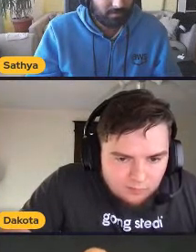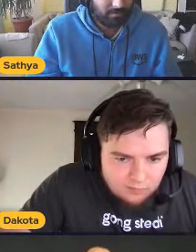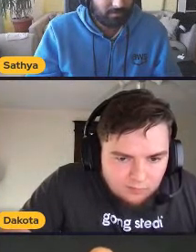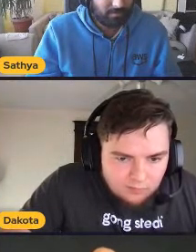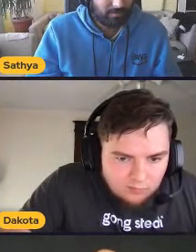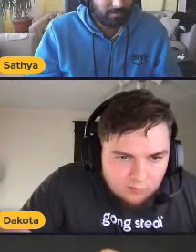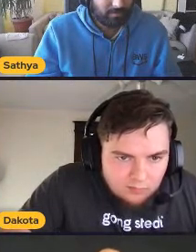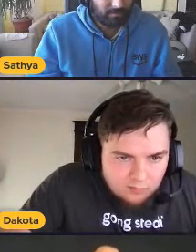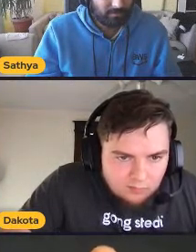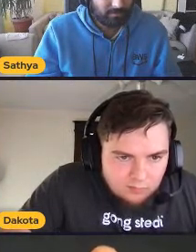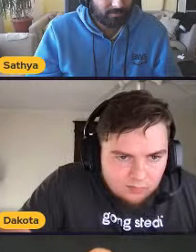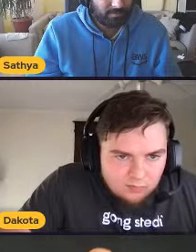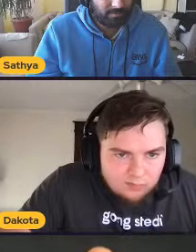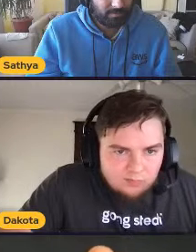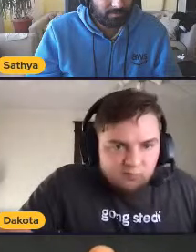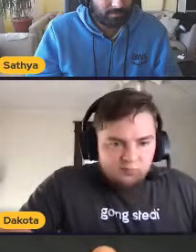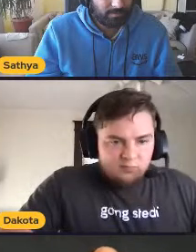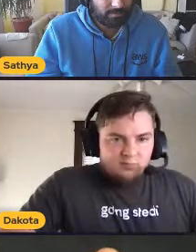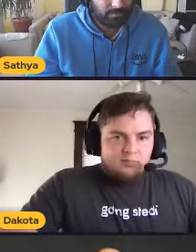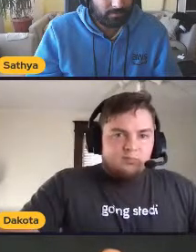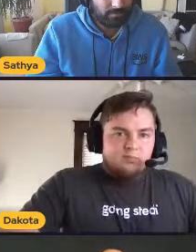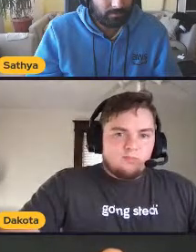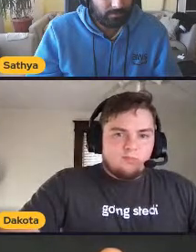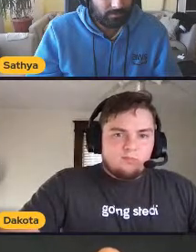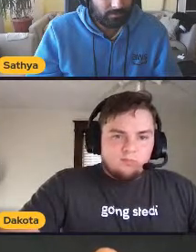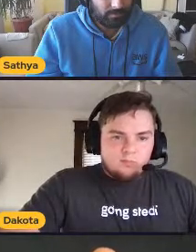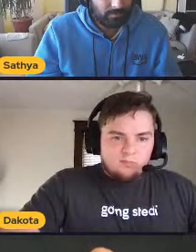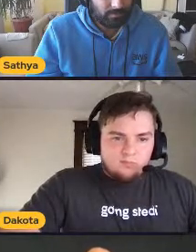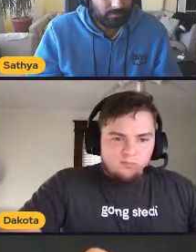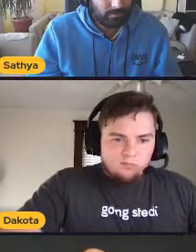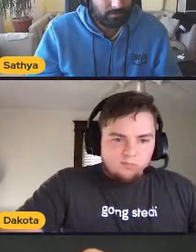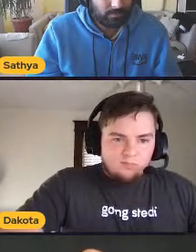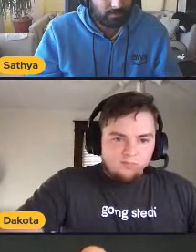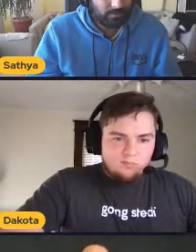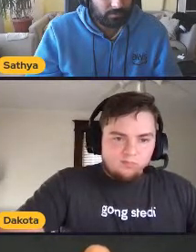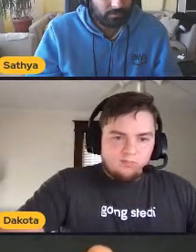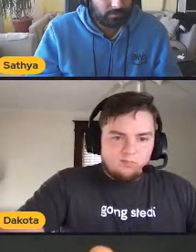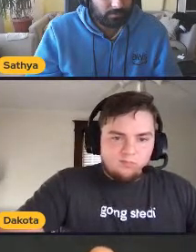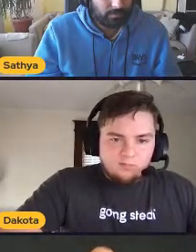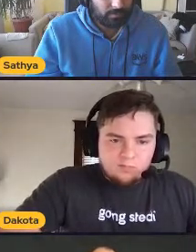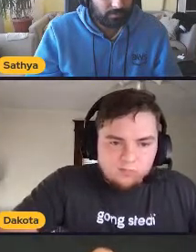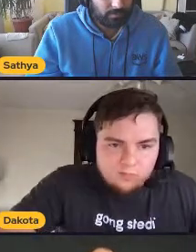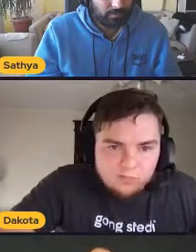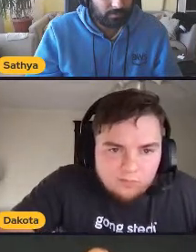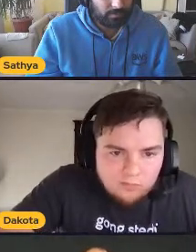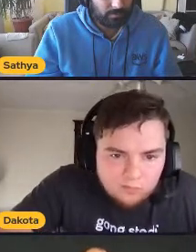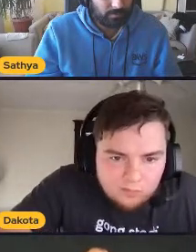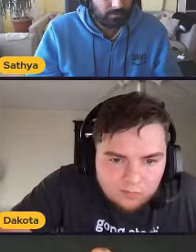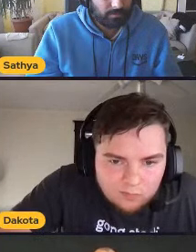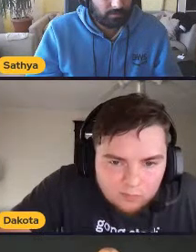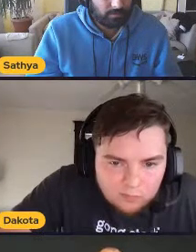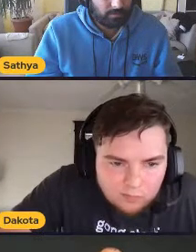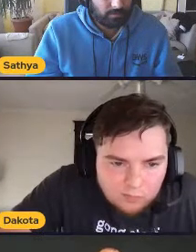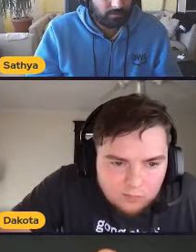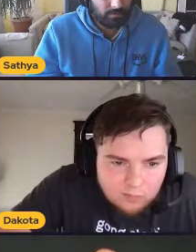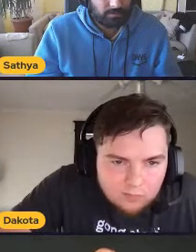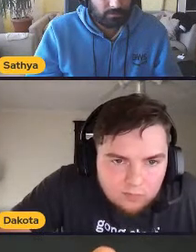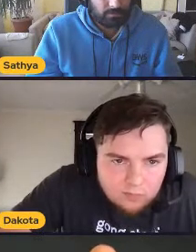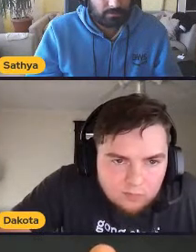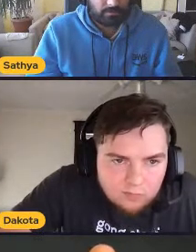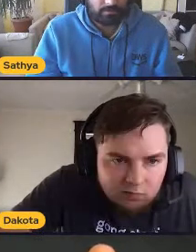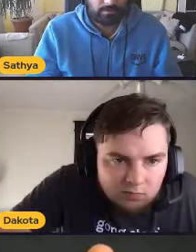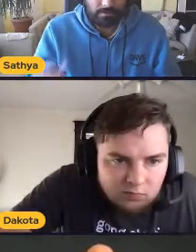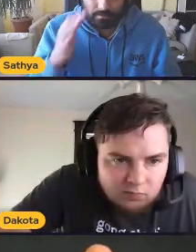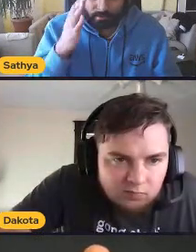by a pipeline? Ever felt unsure about what new CDK code actually does? Introducing C2A, a tool to